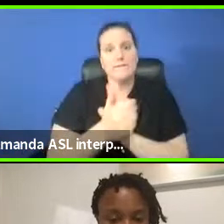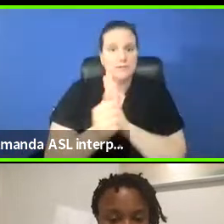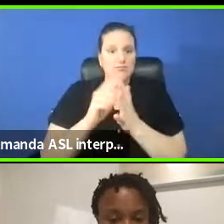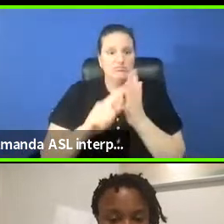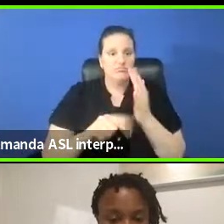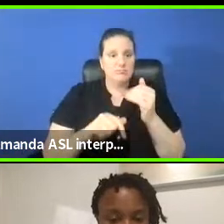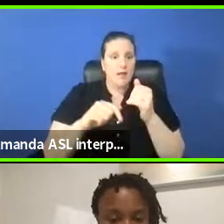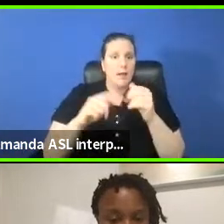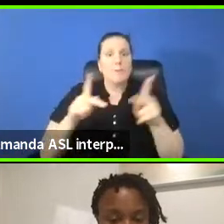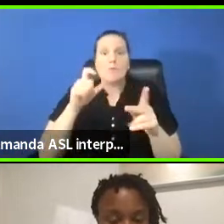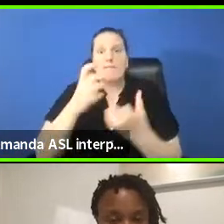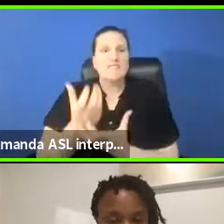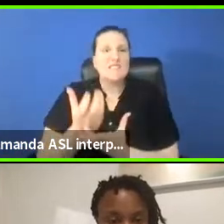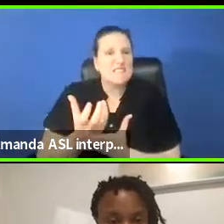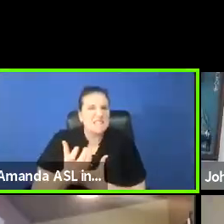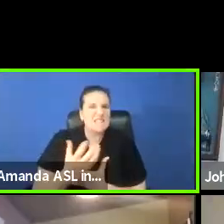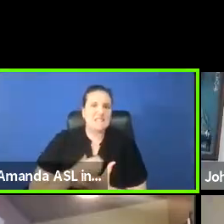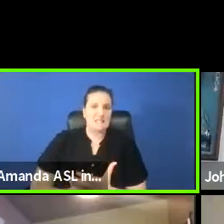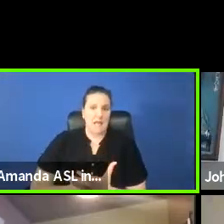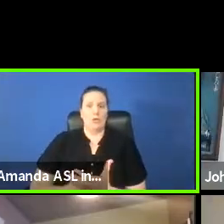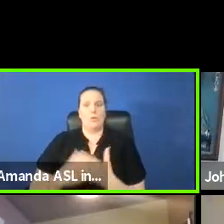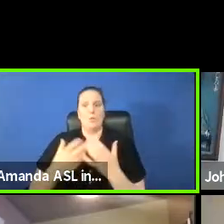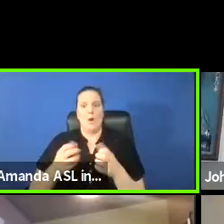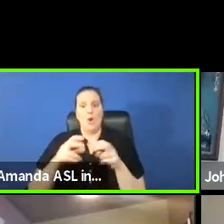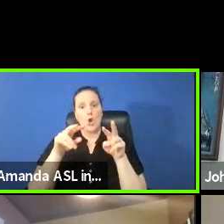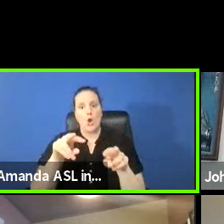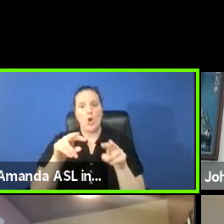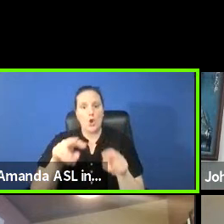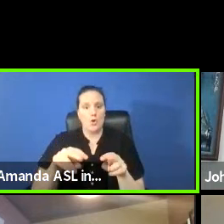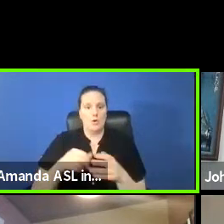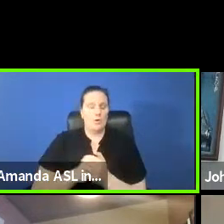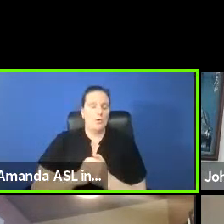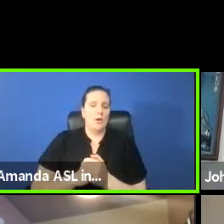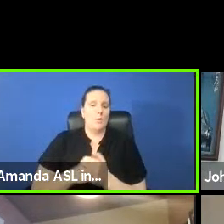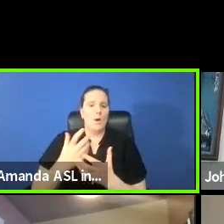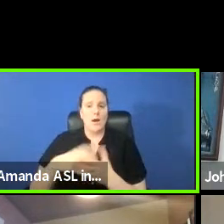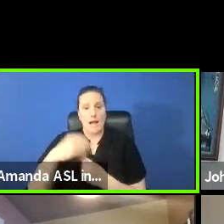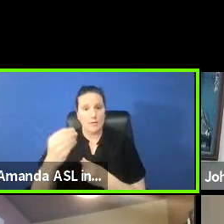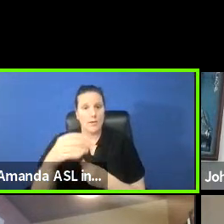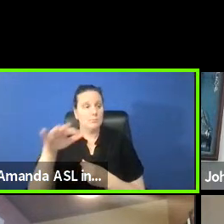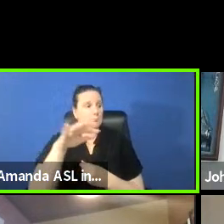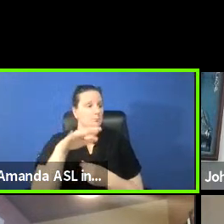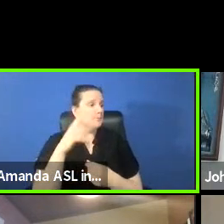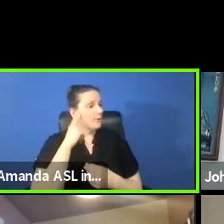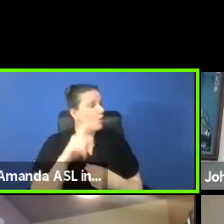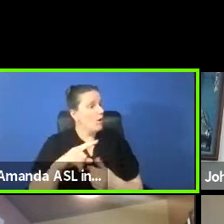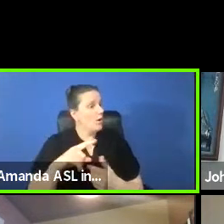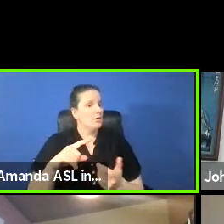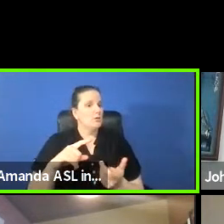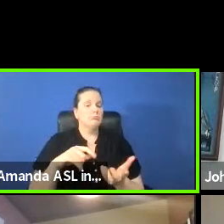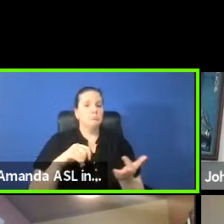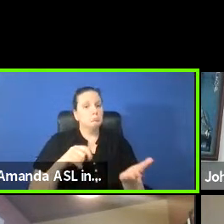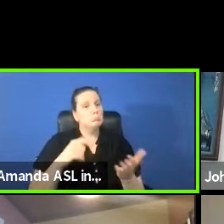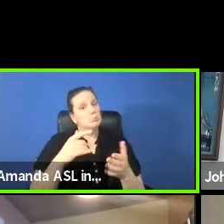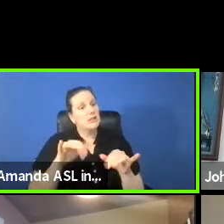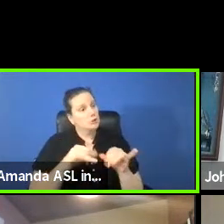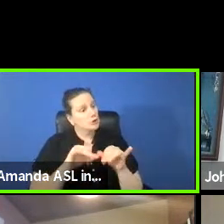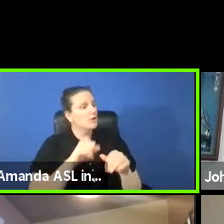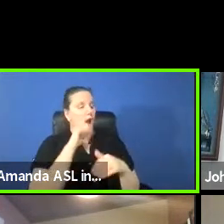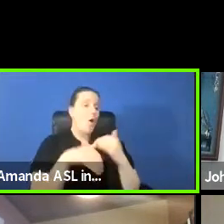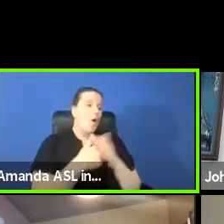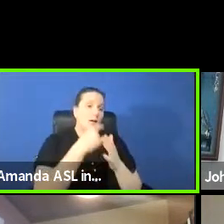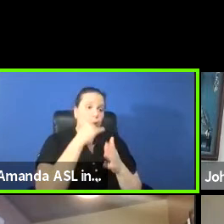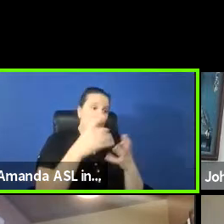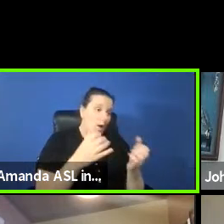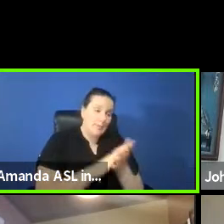have a desire to want to look at what's out there for, I shouldn't say engineering, because not all kids want to be